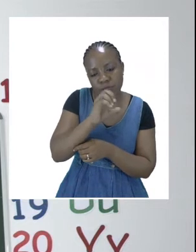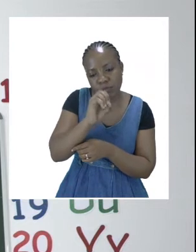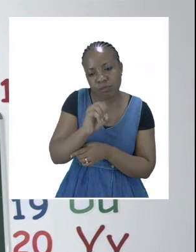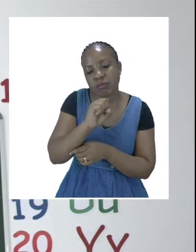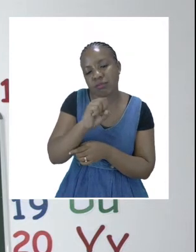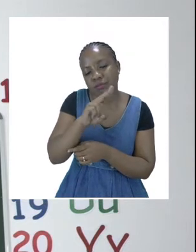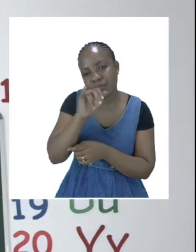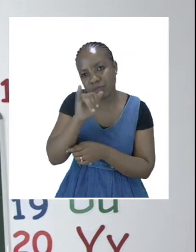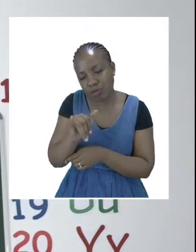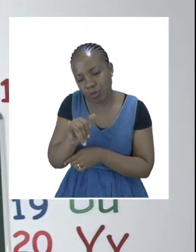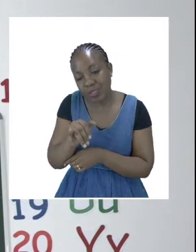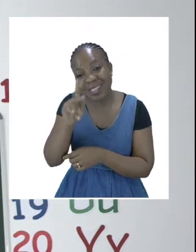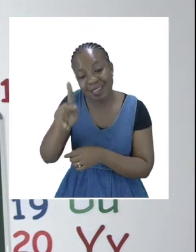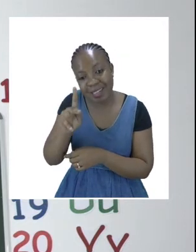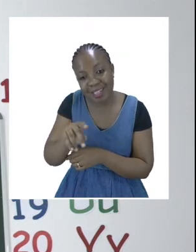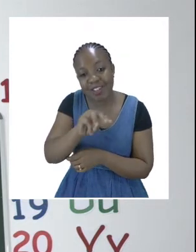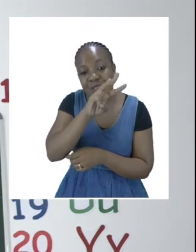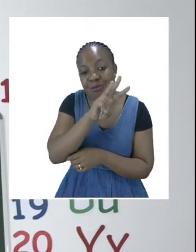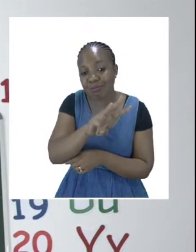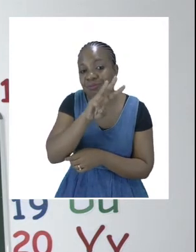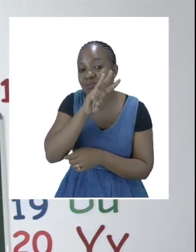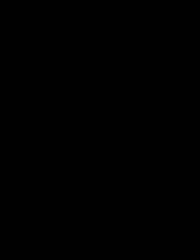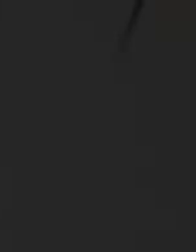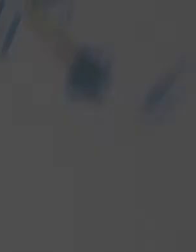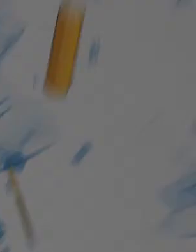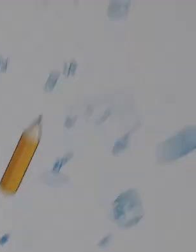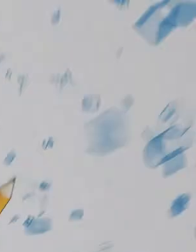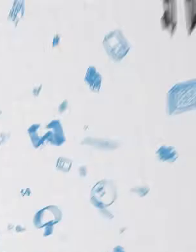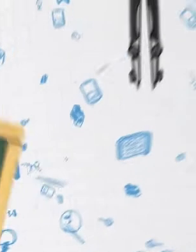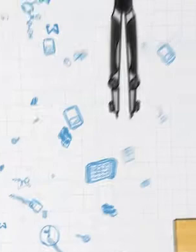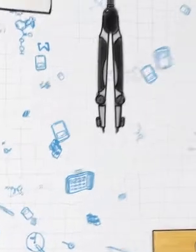our website, Zoshi Online.